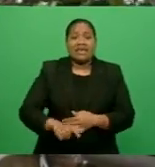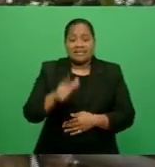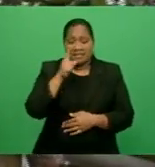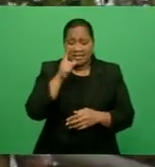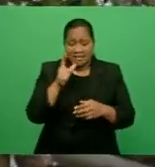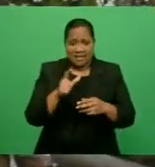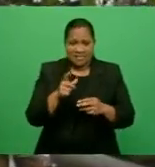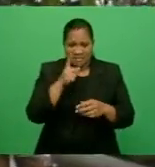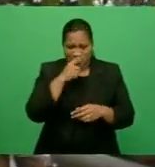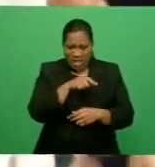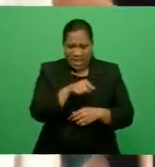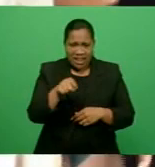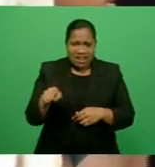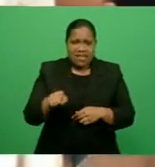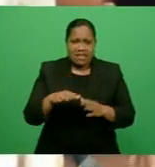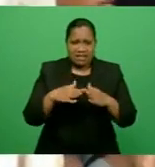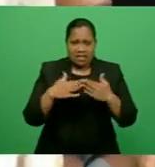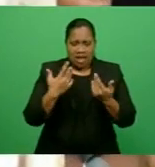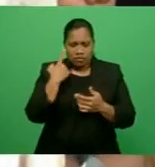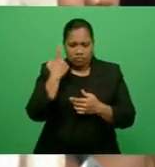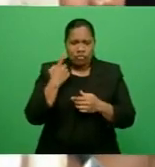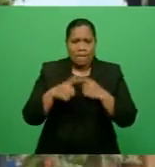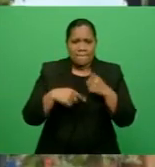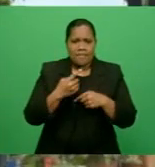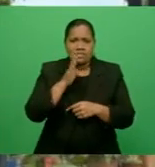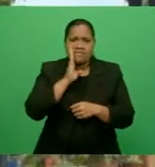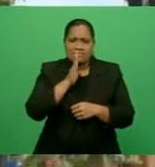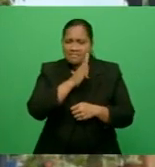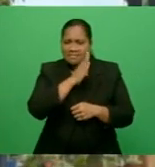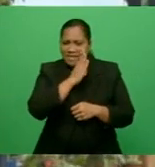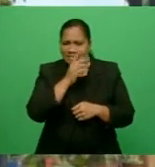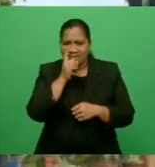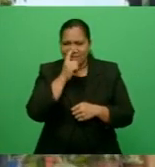And Lami residents take heed over missing cases.